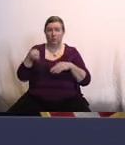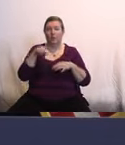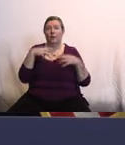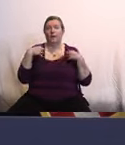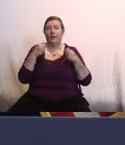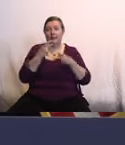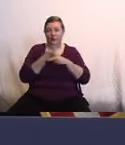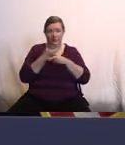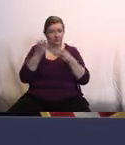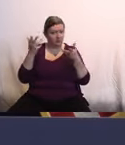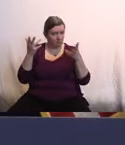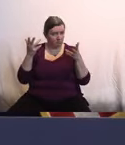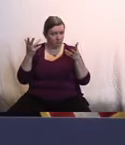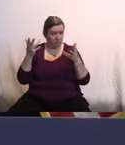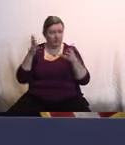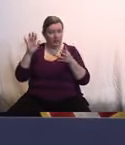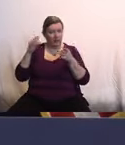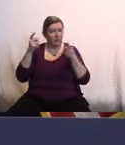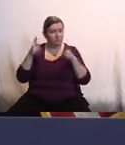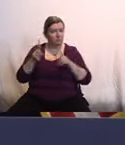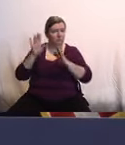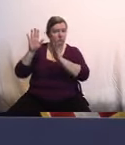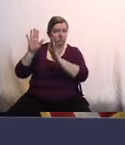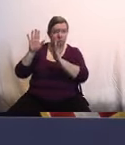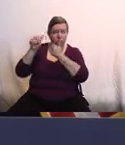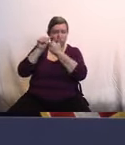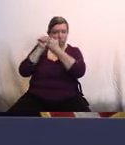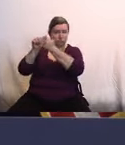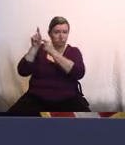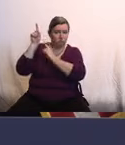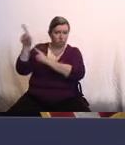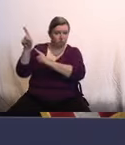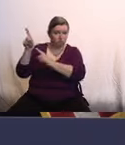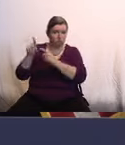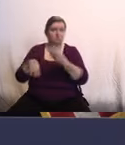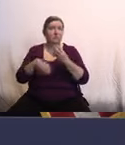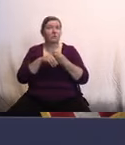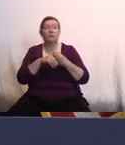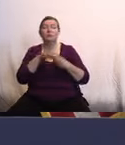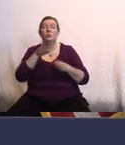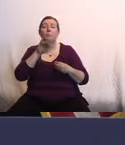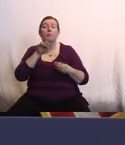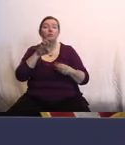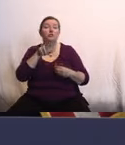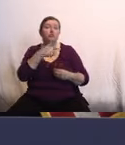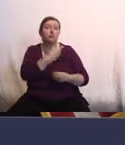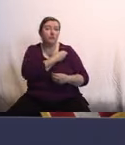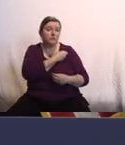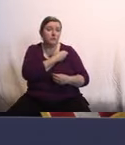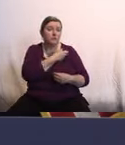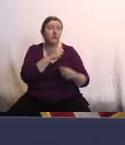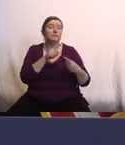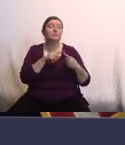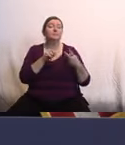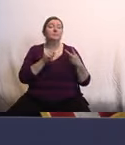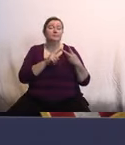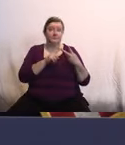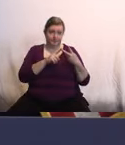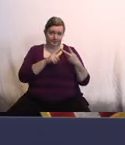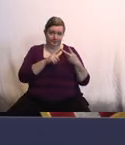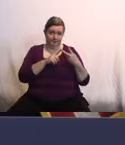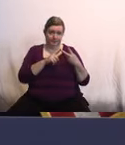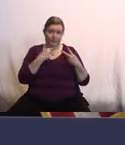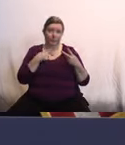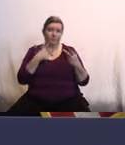going to happen anyway. The only wrinkles that we've added are booster, and secondly, expanding the definition, not by a lot,